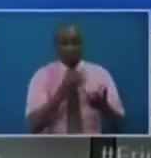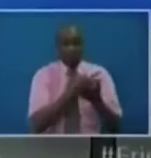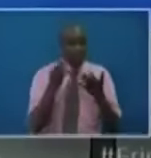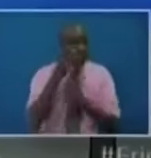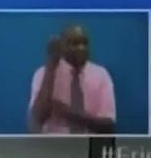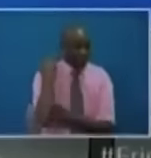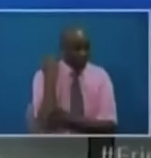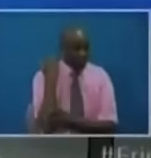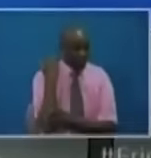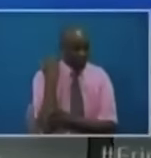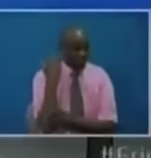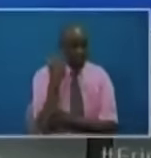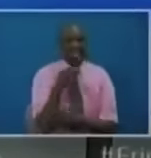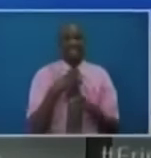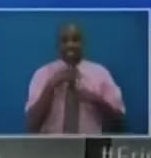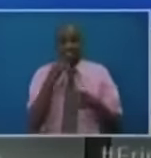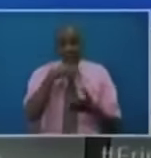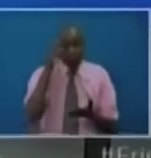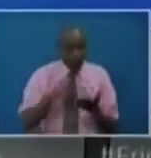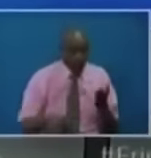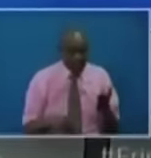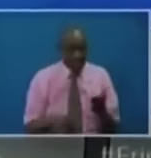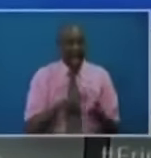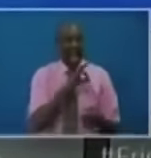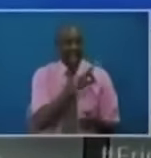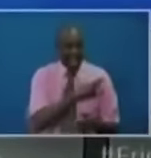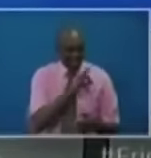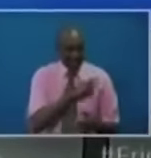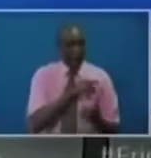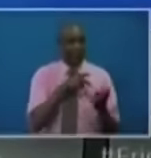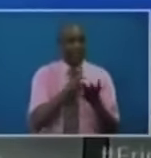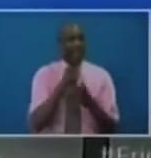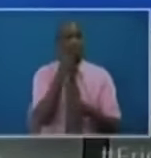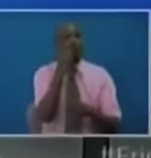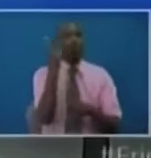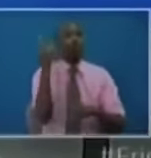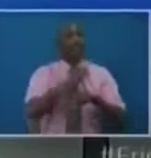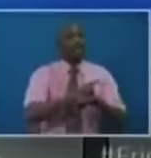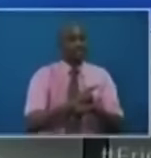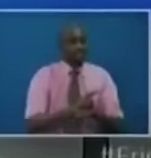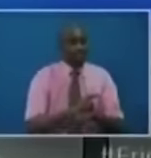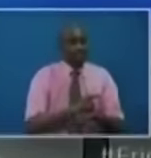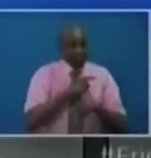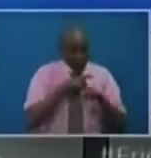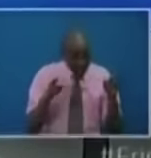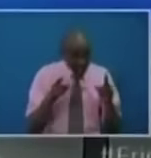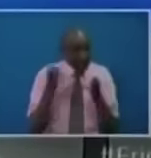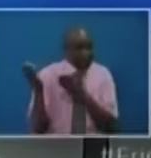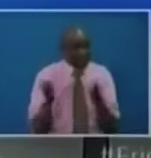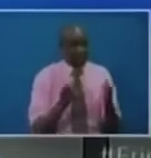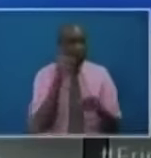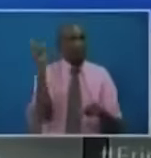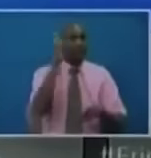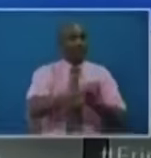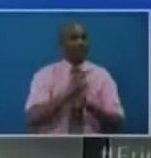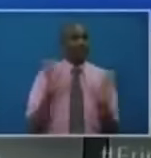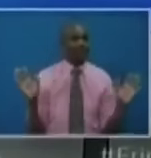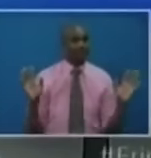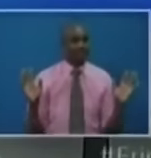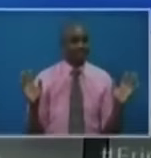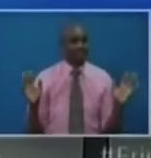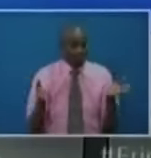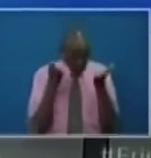ago. And more interestingly is that allowances were paid for 2 days and the invitation was just for